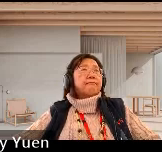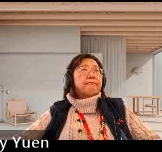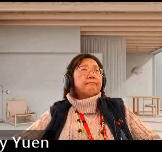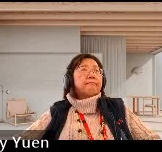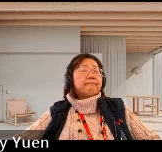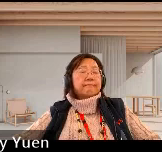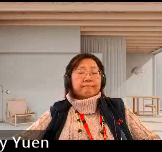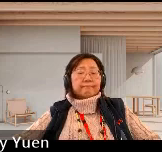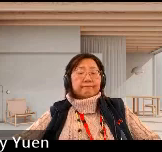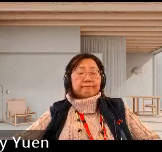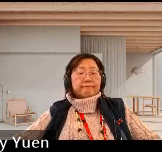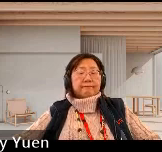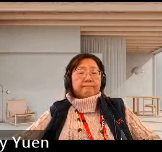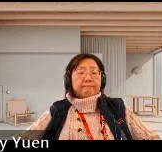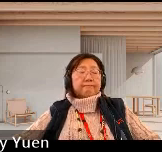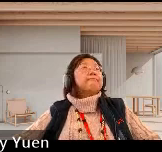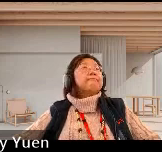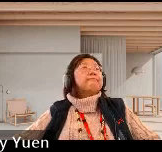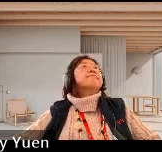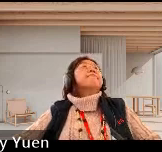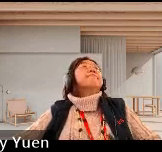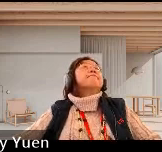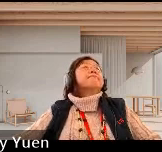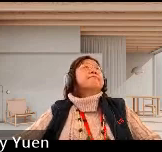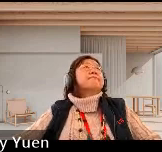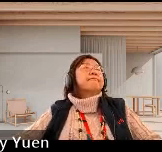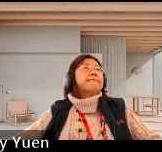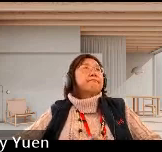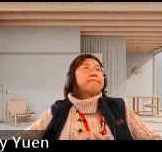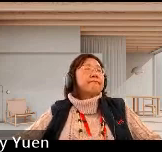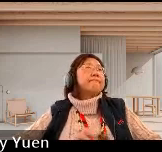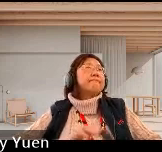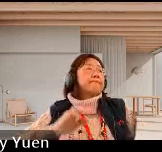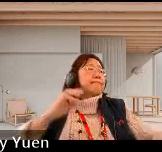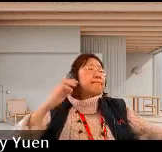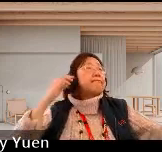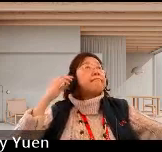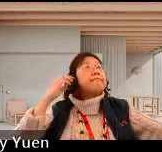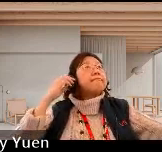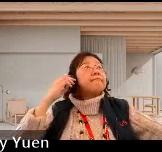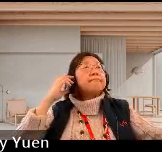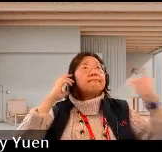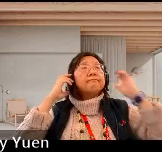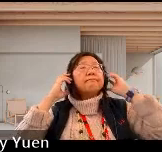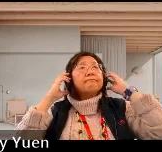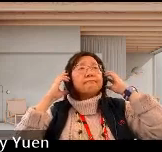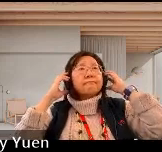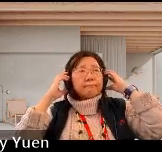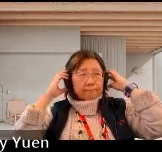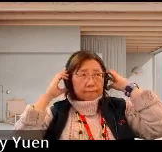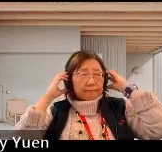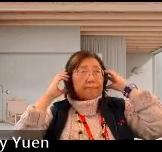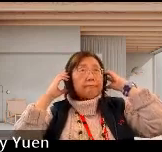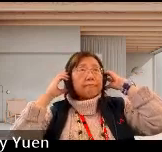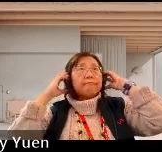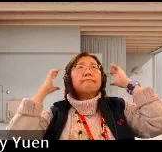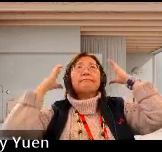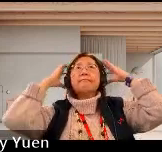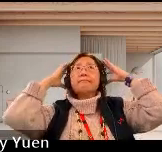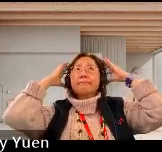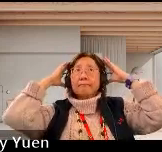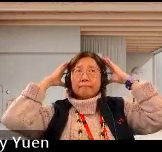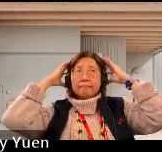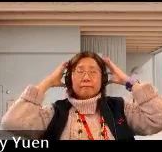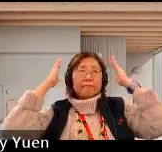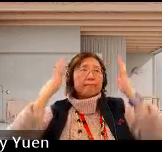its core, you know, thinking about not taking away and doing for, but doing with, so allowing a person to still have a role